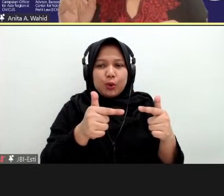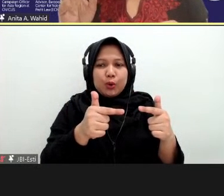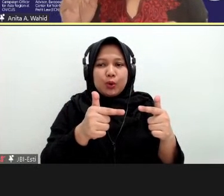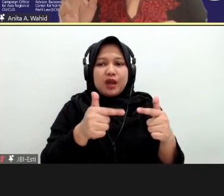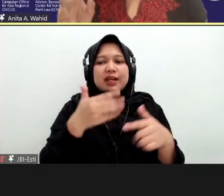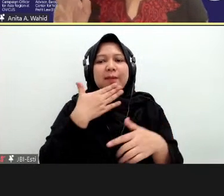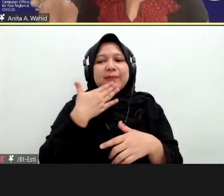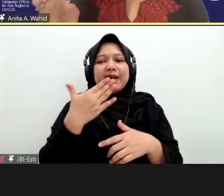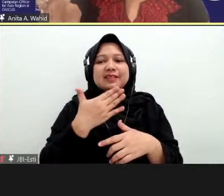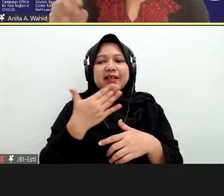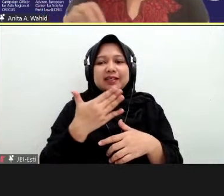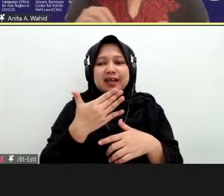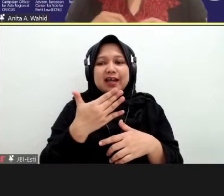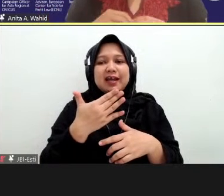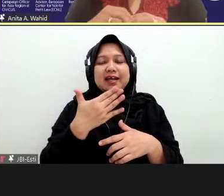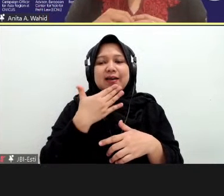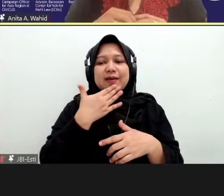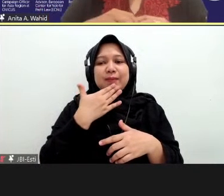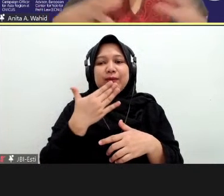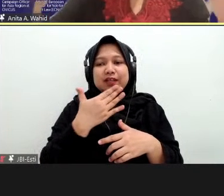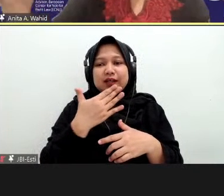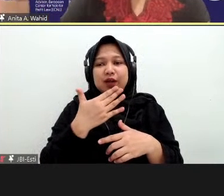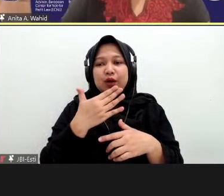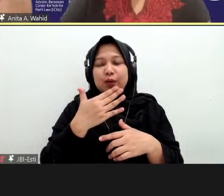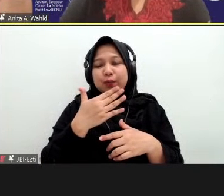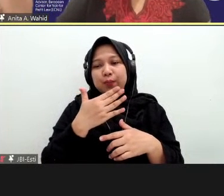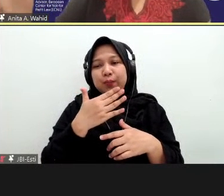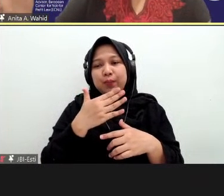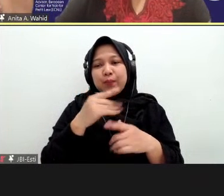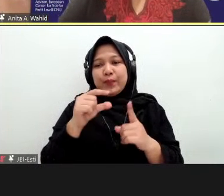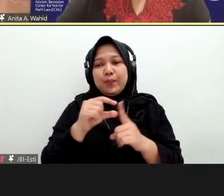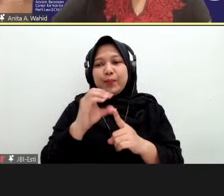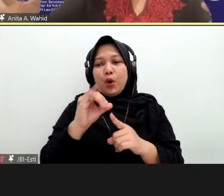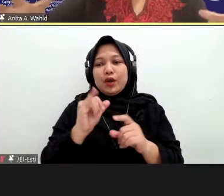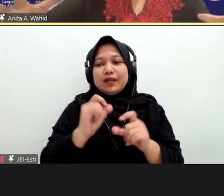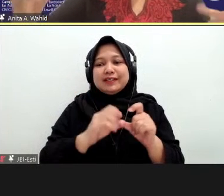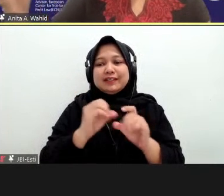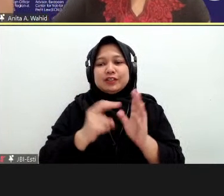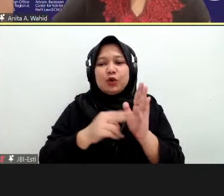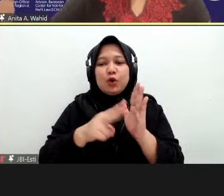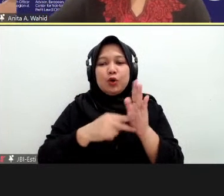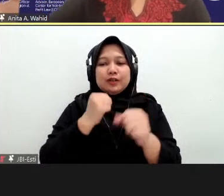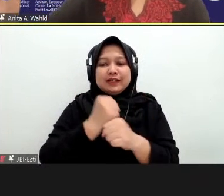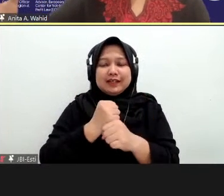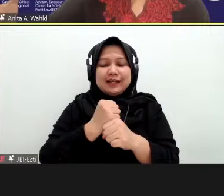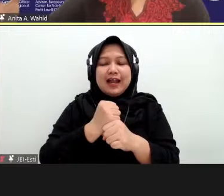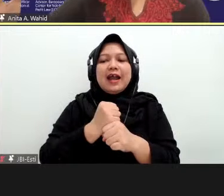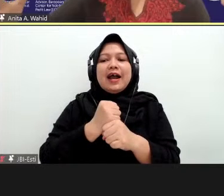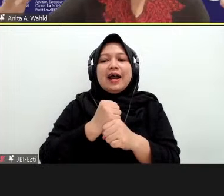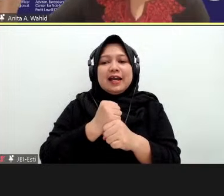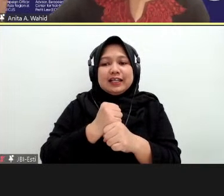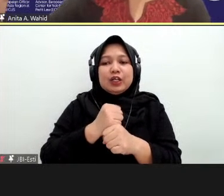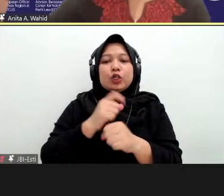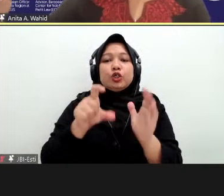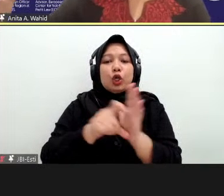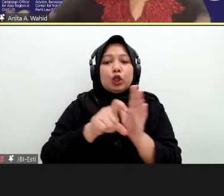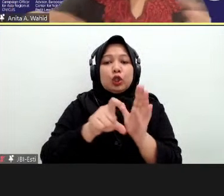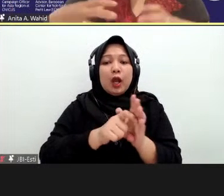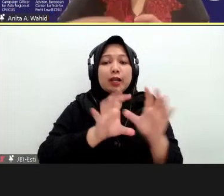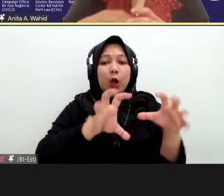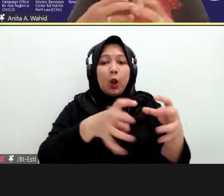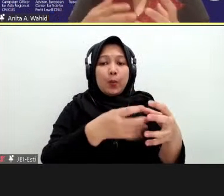For example, we go call it as a hashtag poisoning. A certain group that started